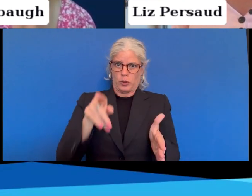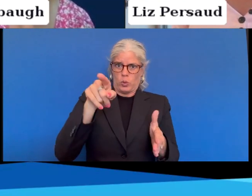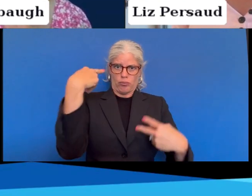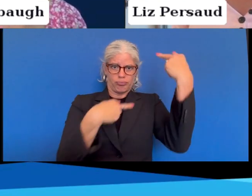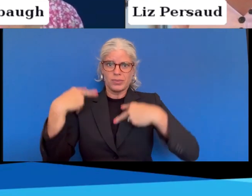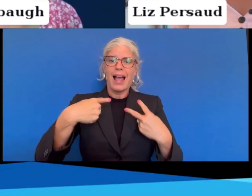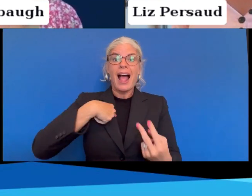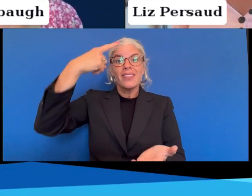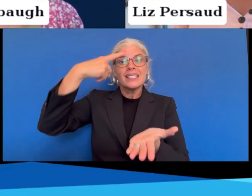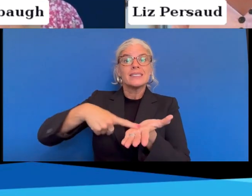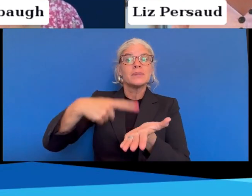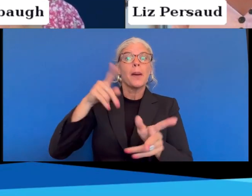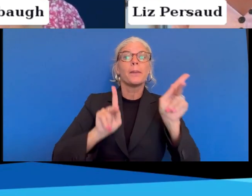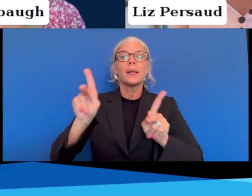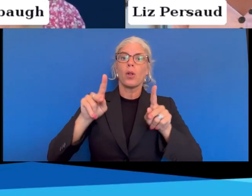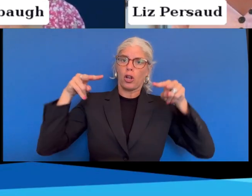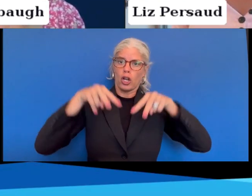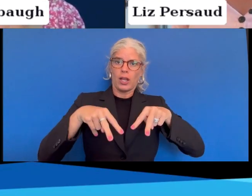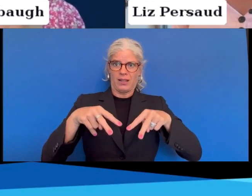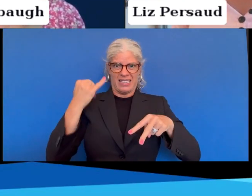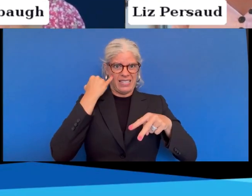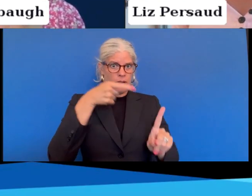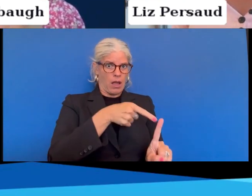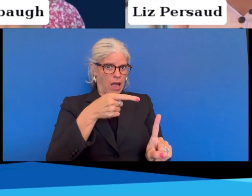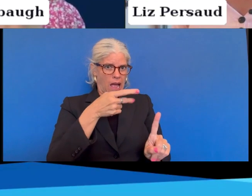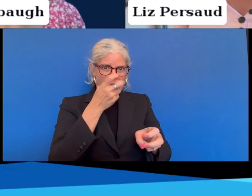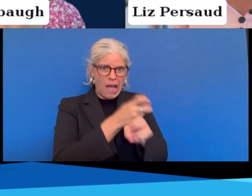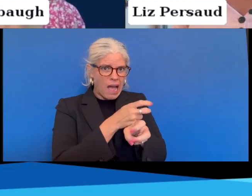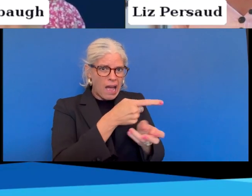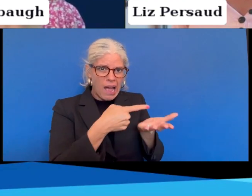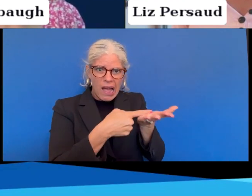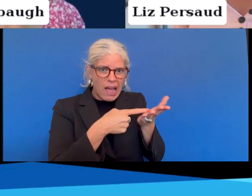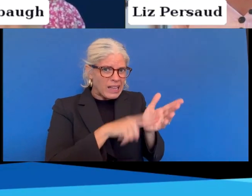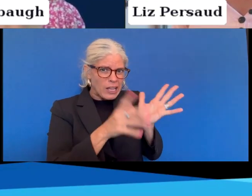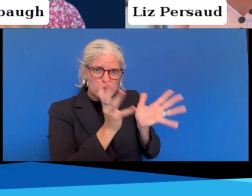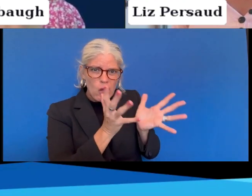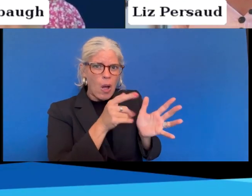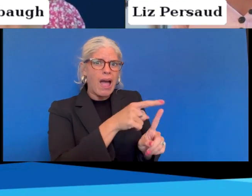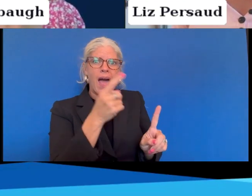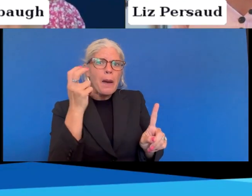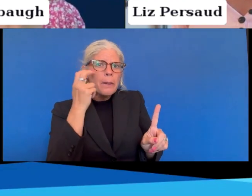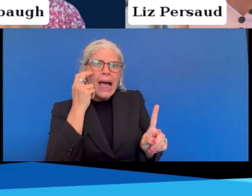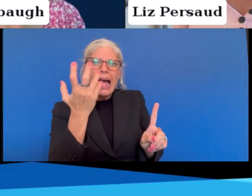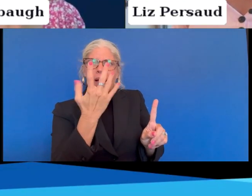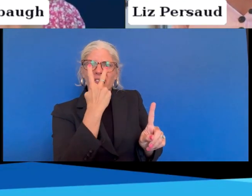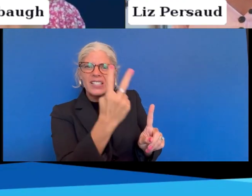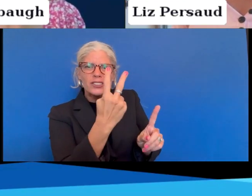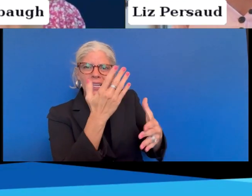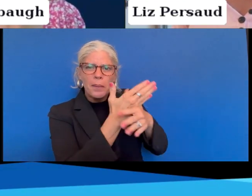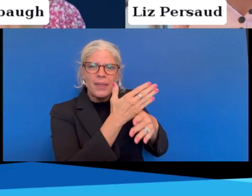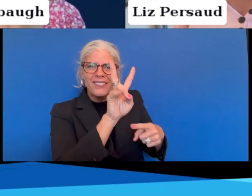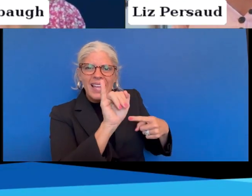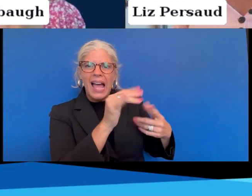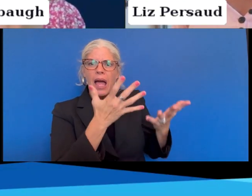The point that Liz brought up was so beautiful about talk to me, not my caregiver. I'm an adult, it's me, I'm the one in the room. I think that